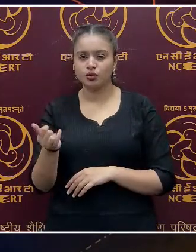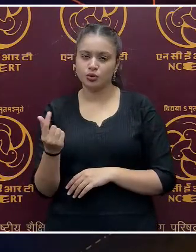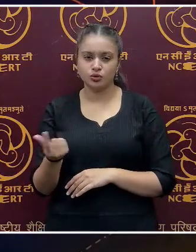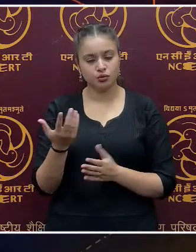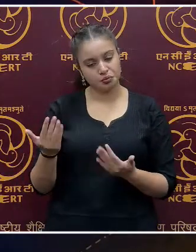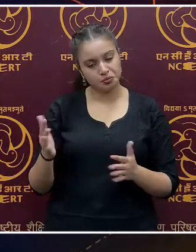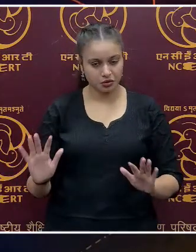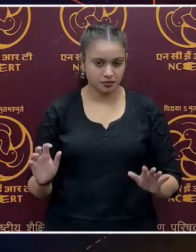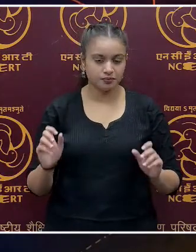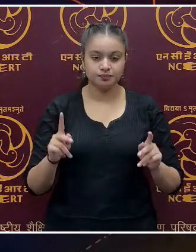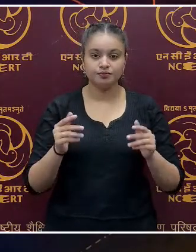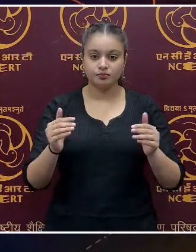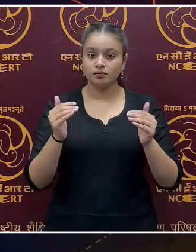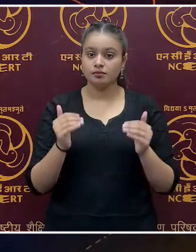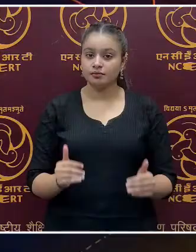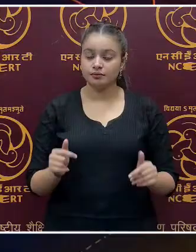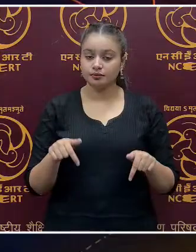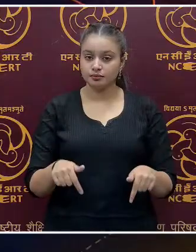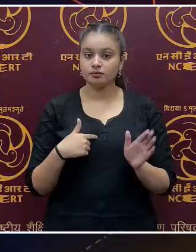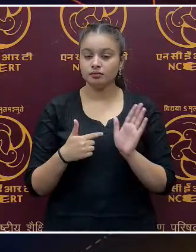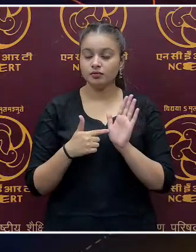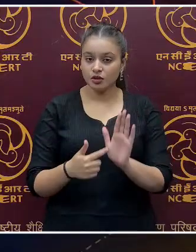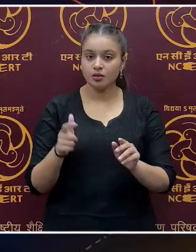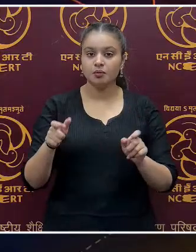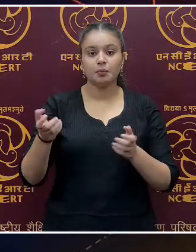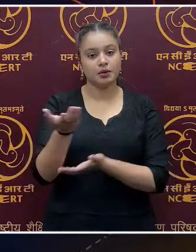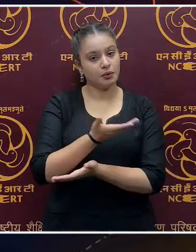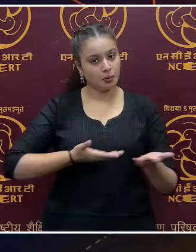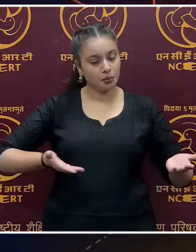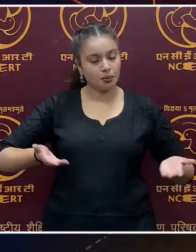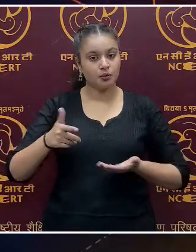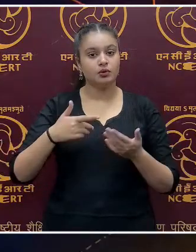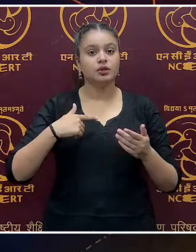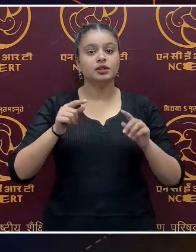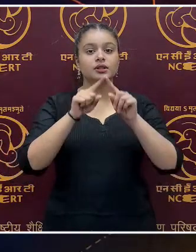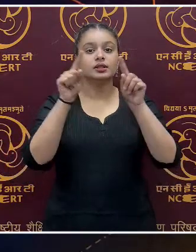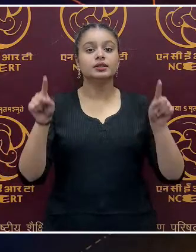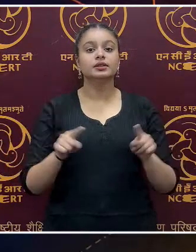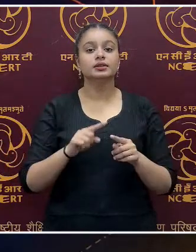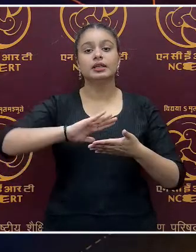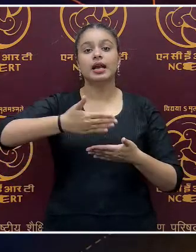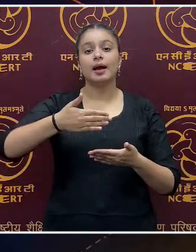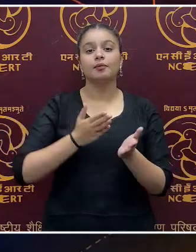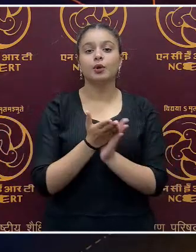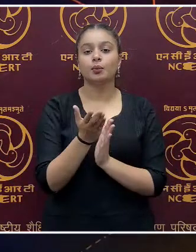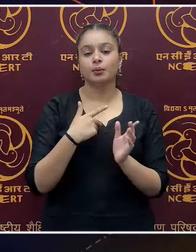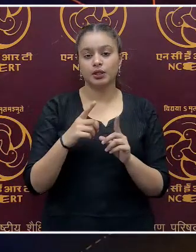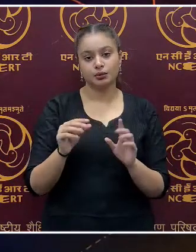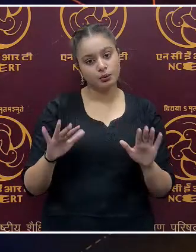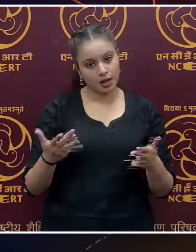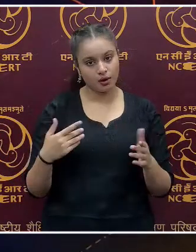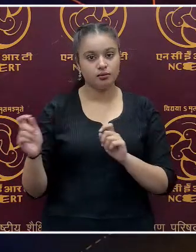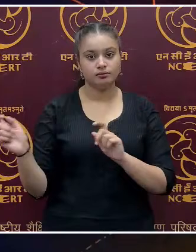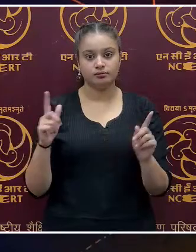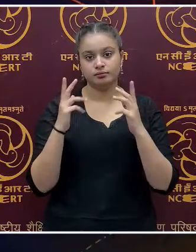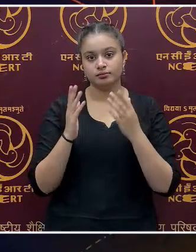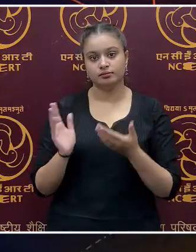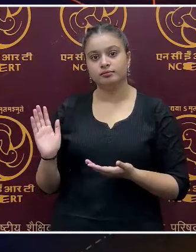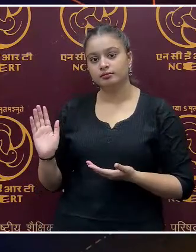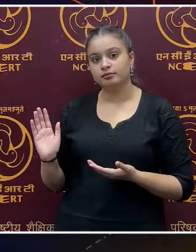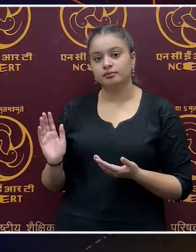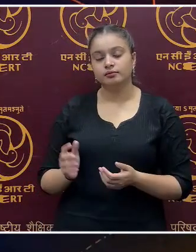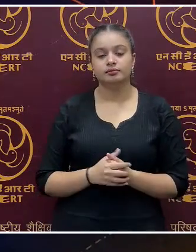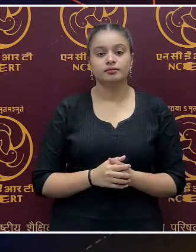So for now, let's just show all the viewers on the desktop mode itself. Yes, yes. Okay.